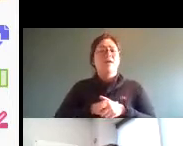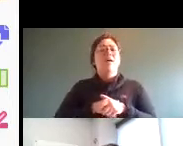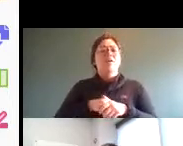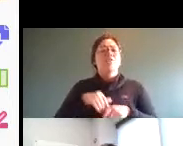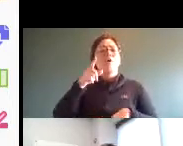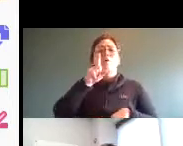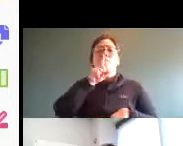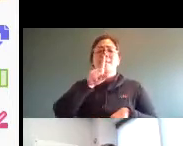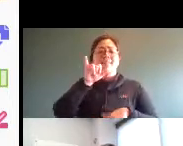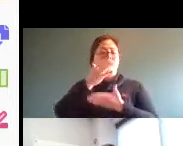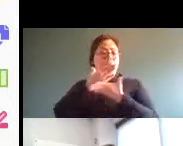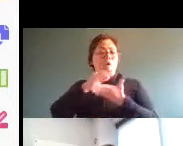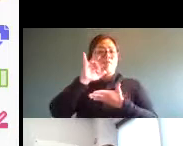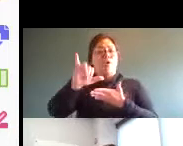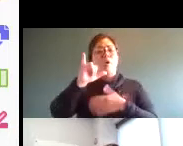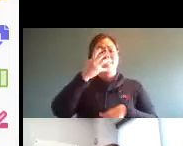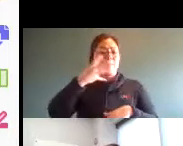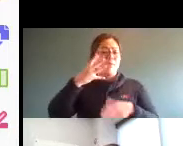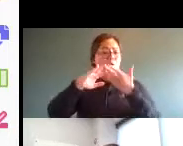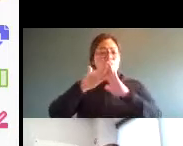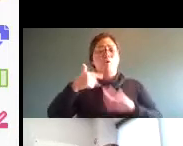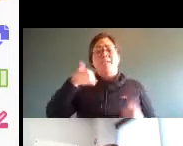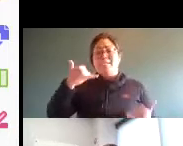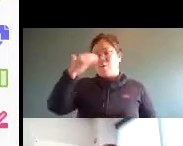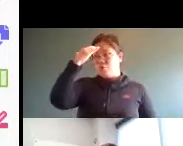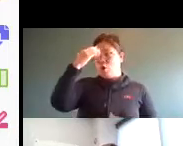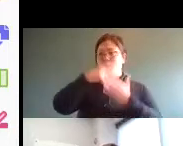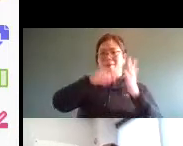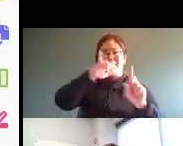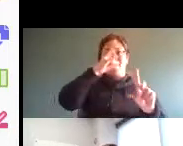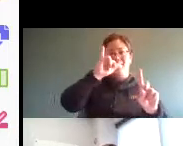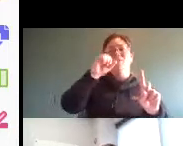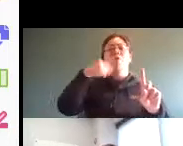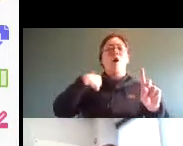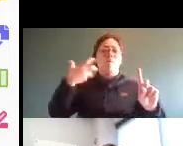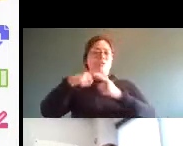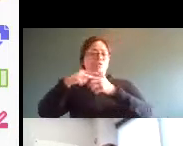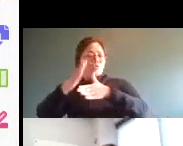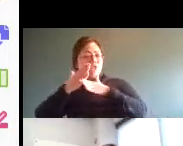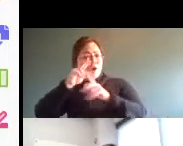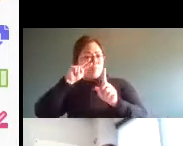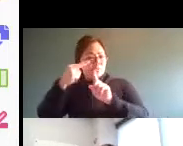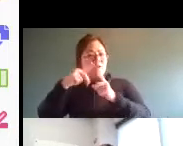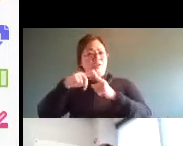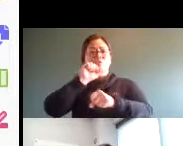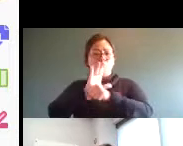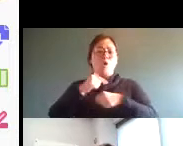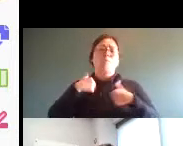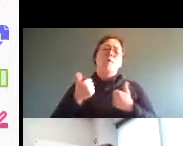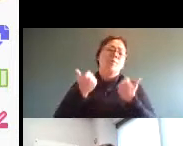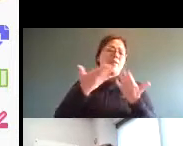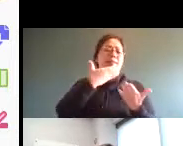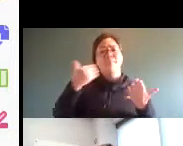are part of those immigrant communities and we know what it's like. So we want to share our perspective and ensure that we are providing the best